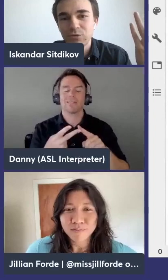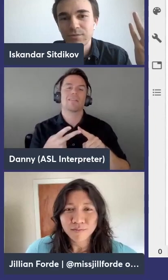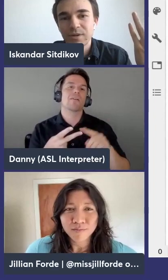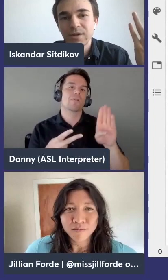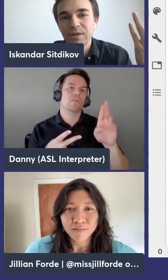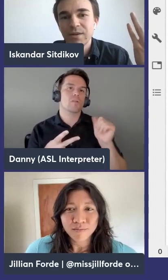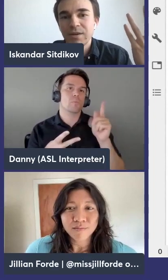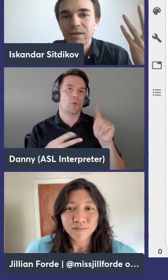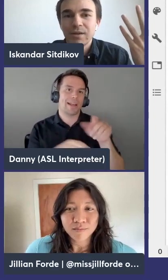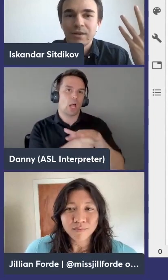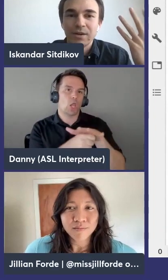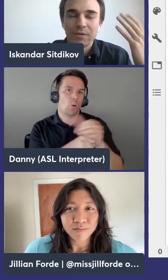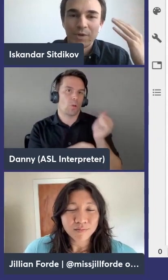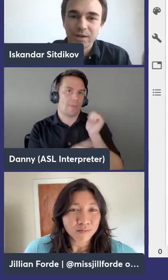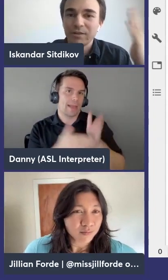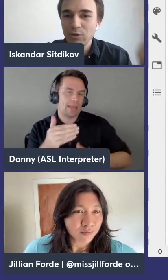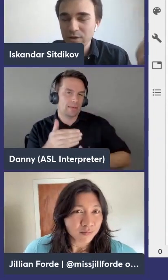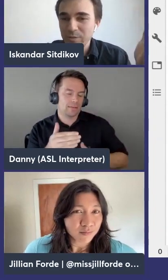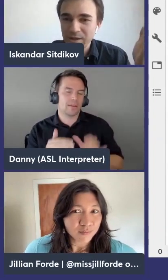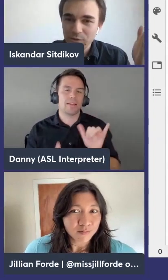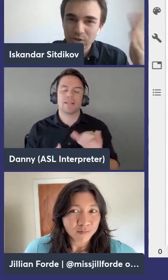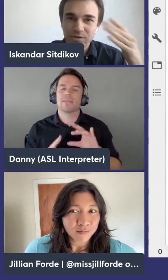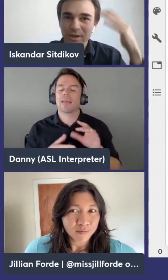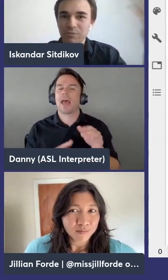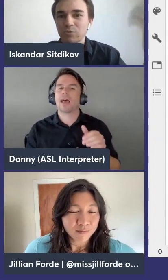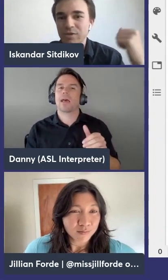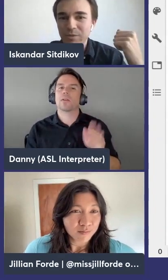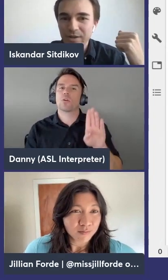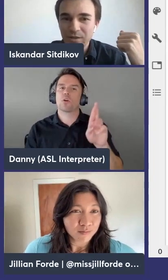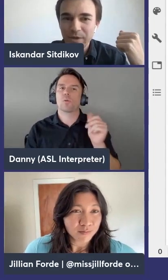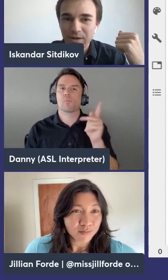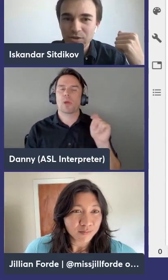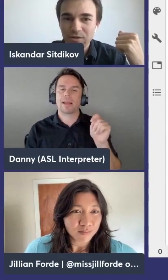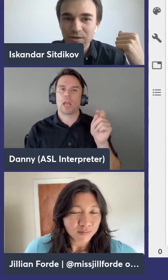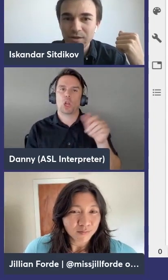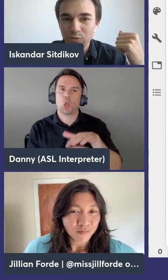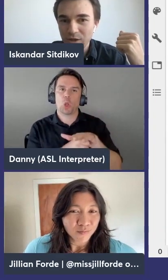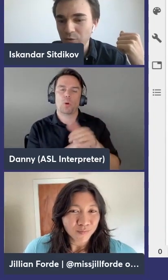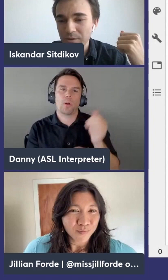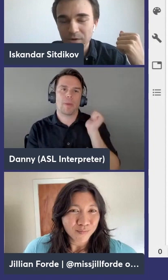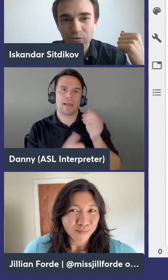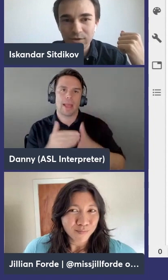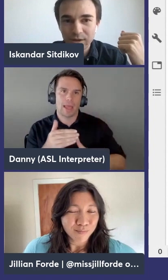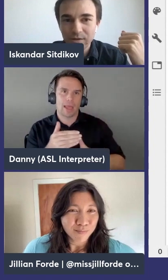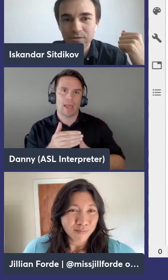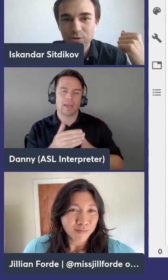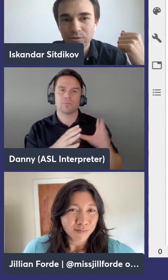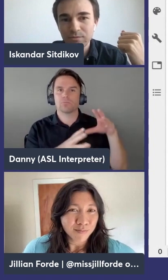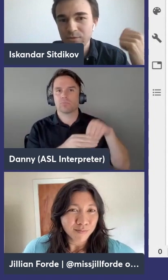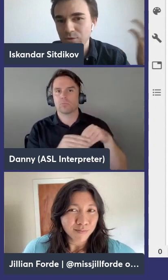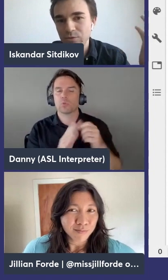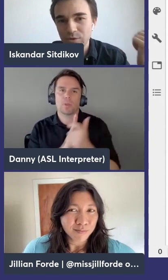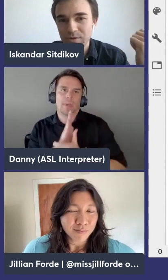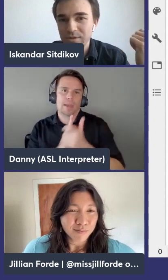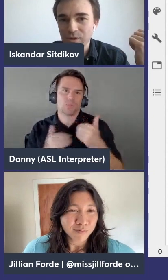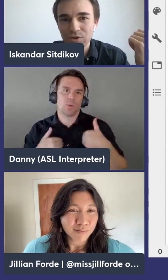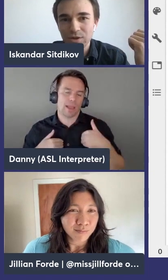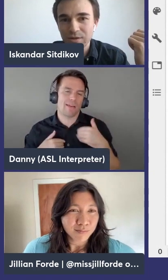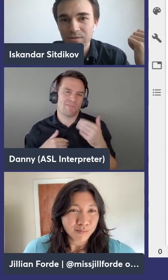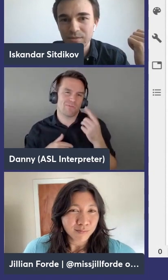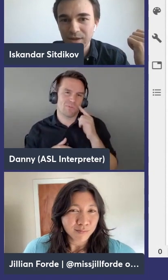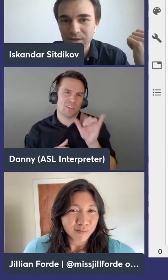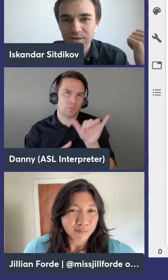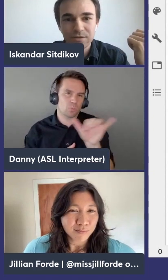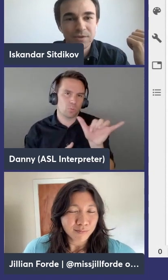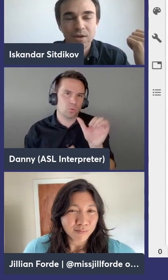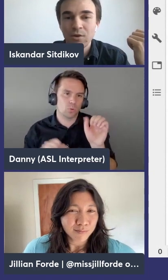stands for Braket local backend, which comes with the Braket package. And we have wrapper for that too. So you can instantiate